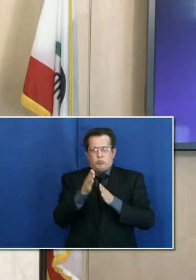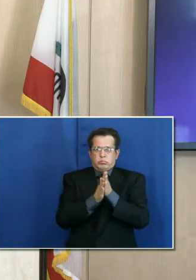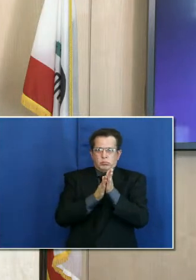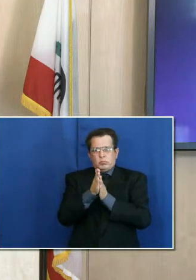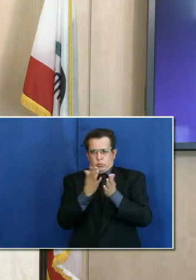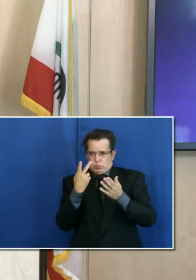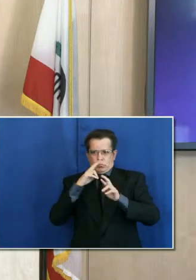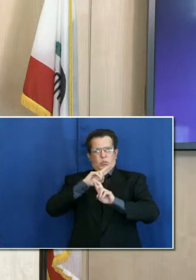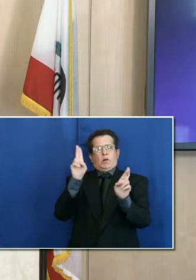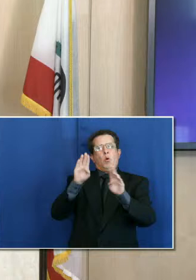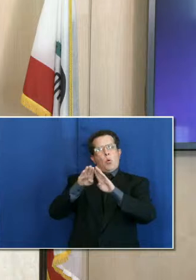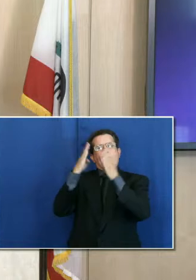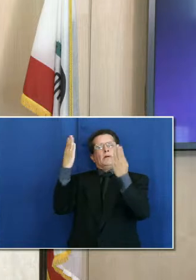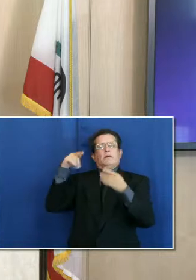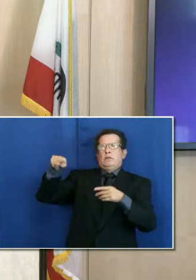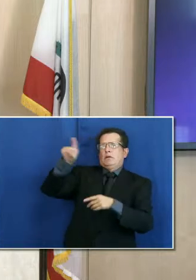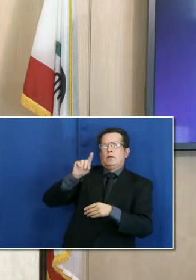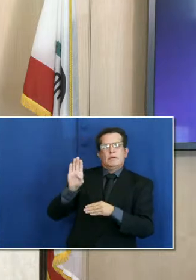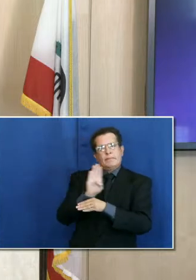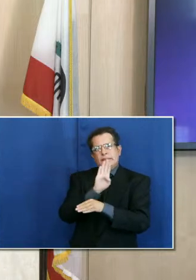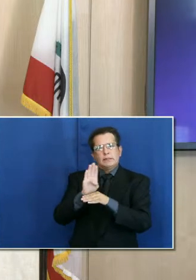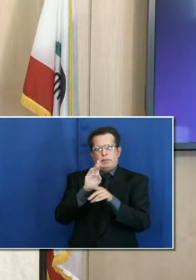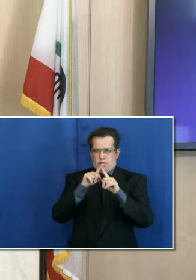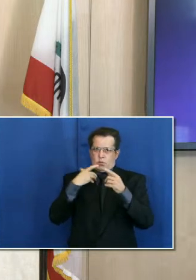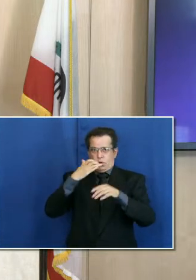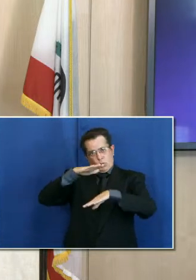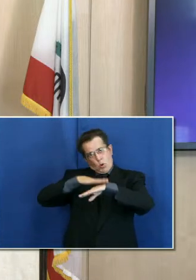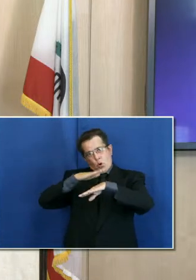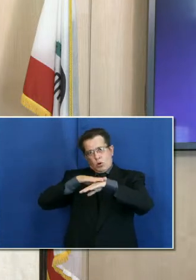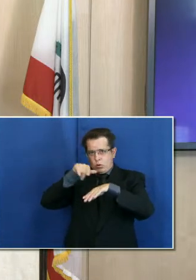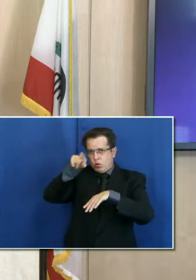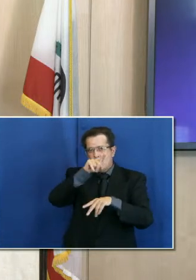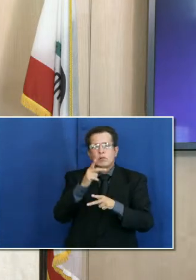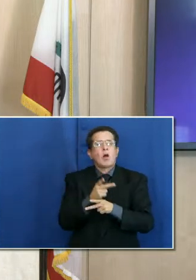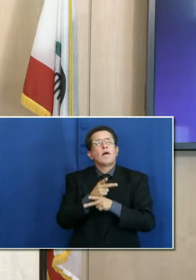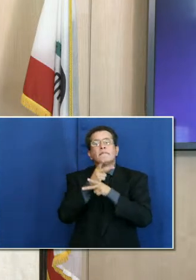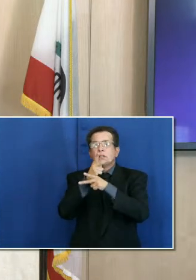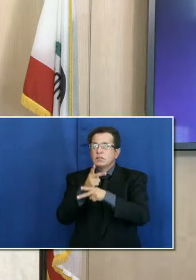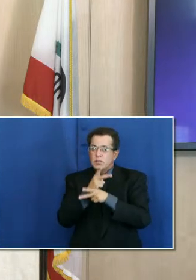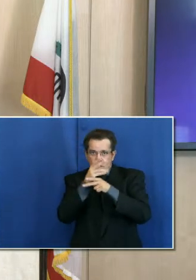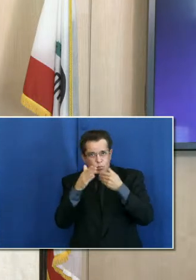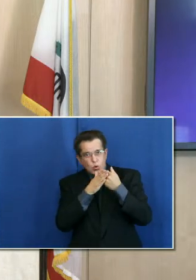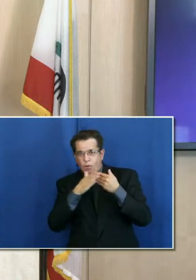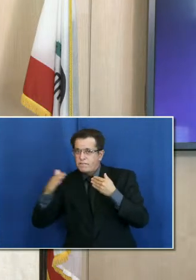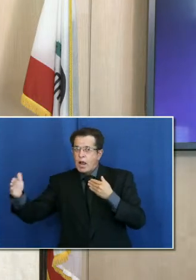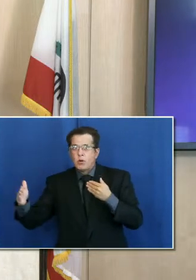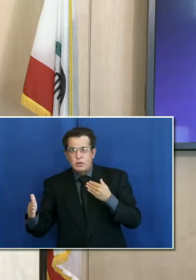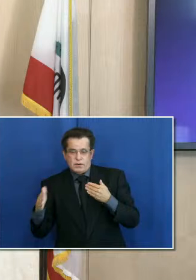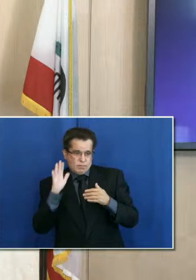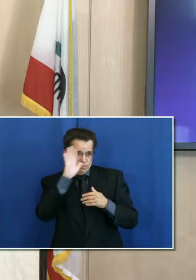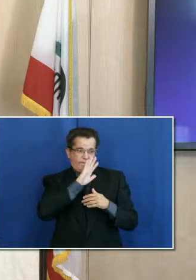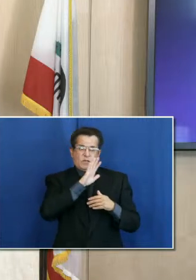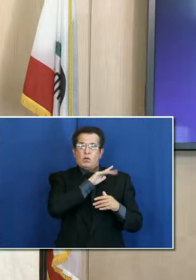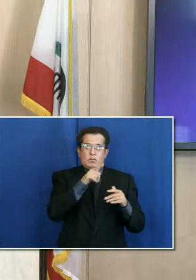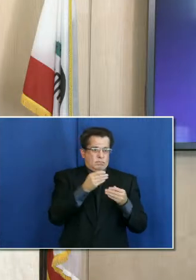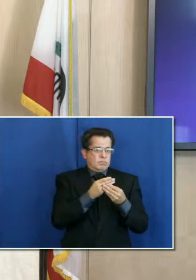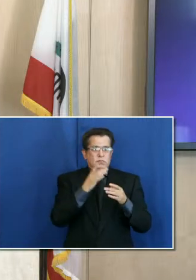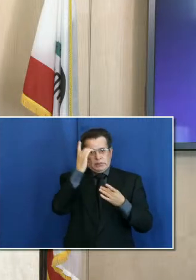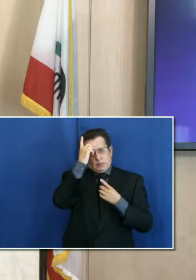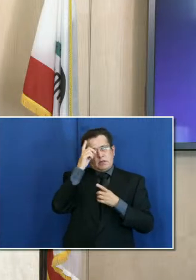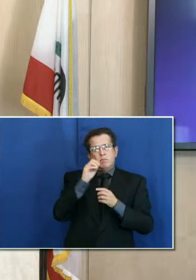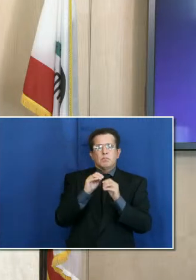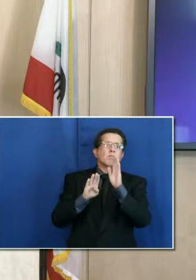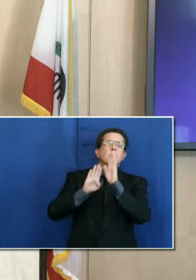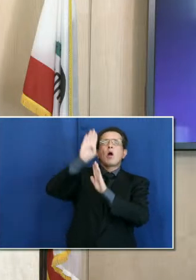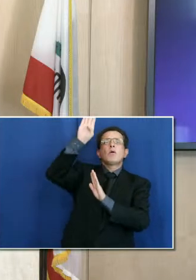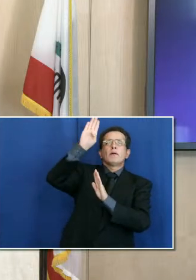to re-emphasize the need that we have to move cautiously as we go forward. We had a significant spike in our cases, which put us on the